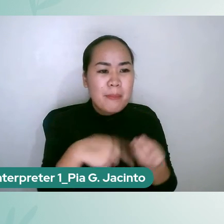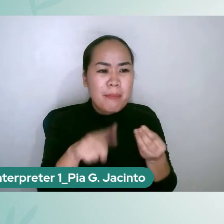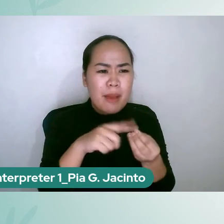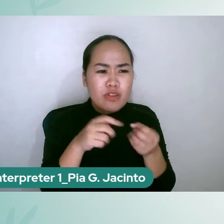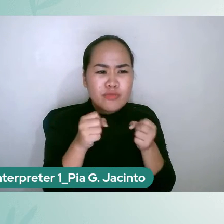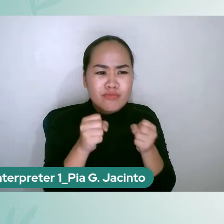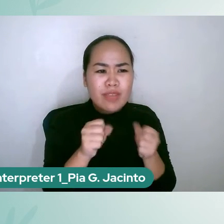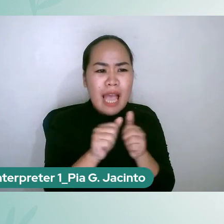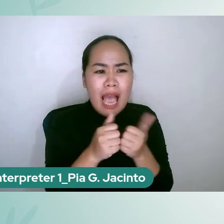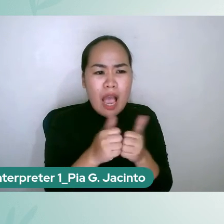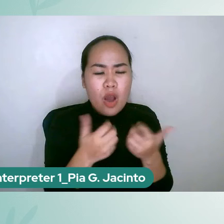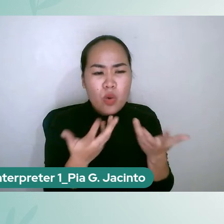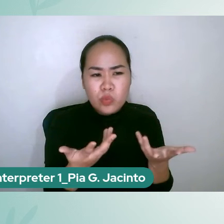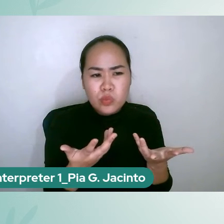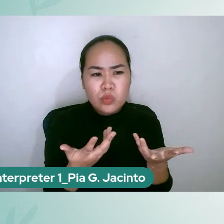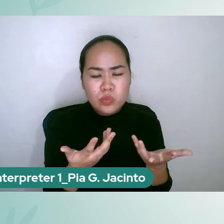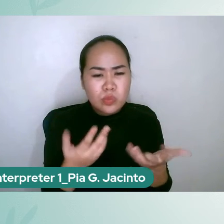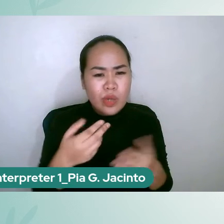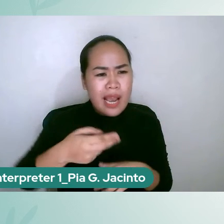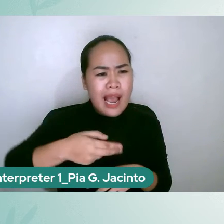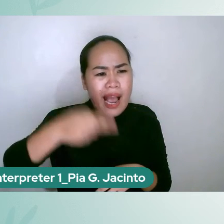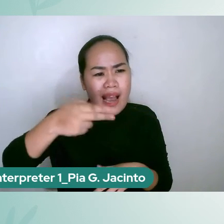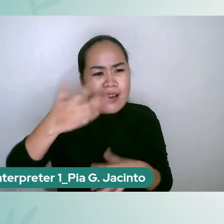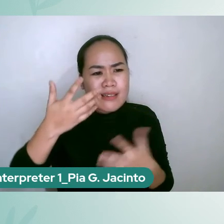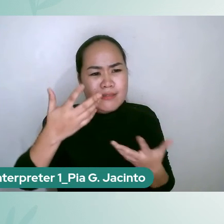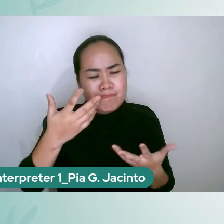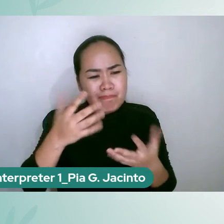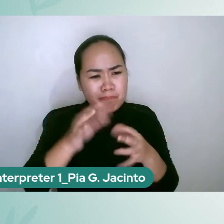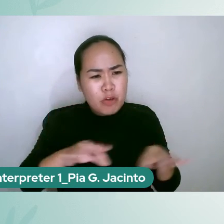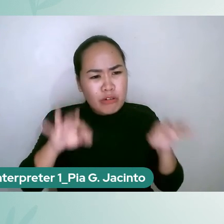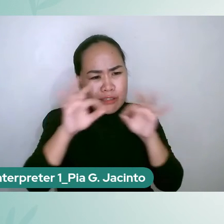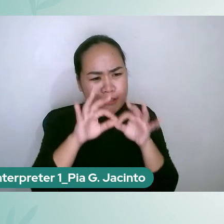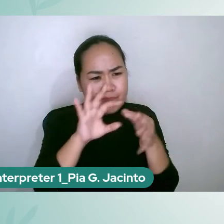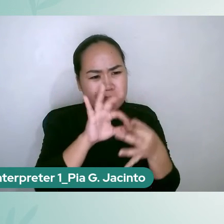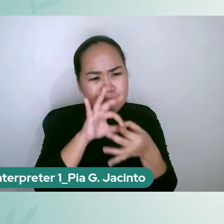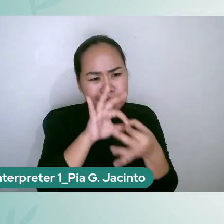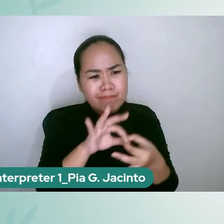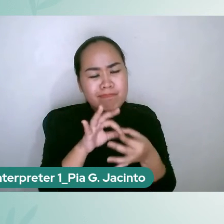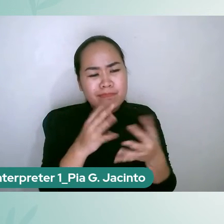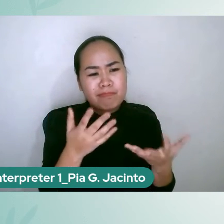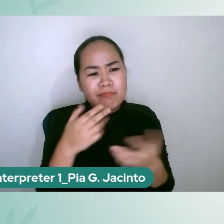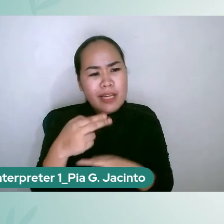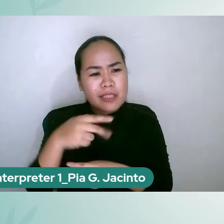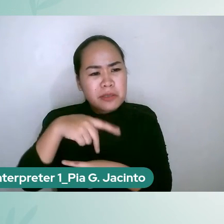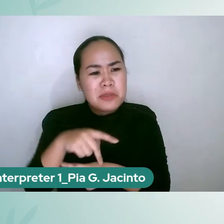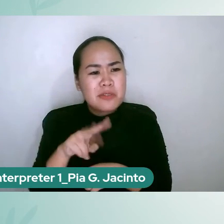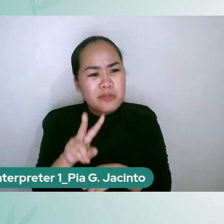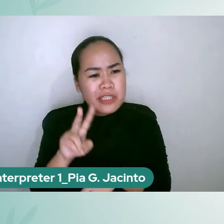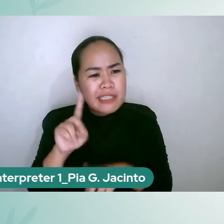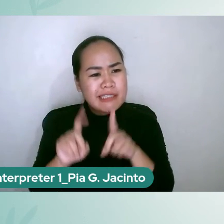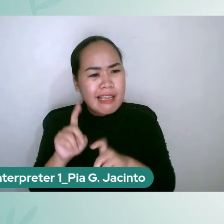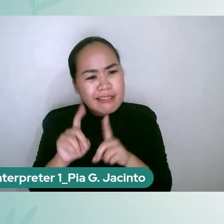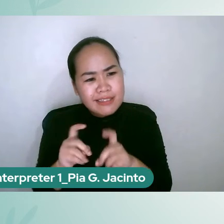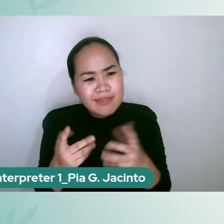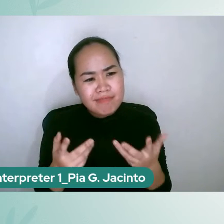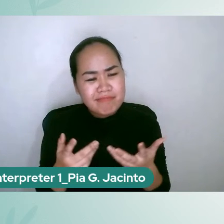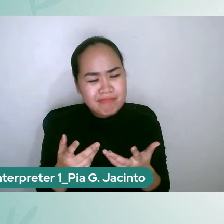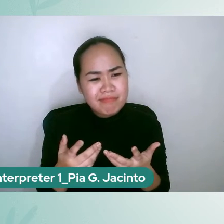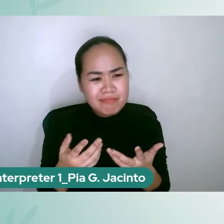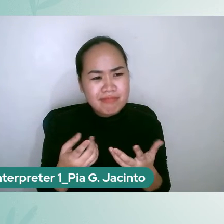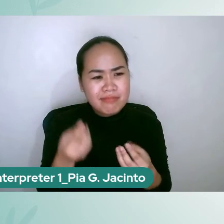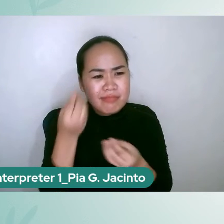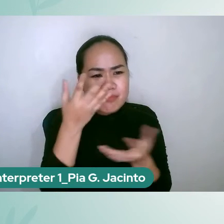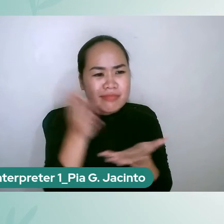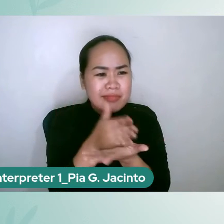paradigm shift to high-performing HPV DNA testing, citing Sentinel experiences with using